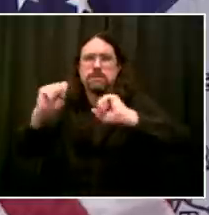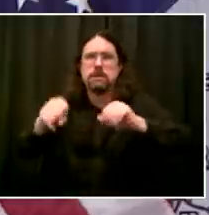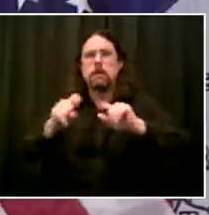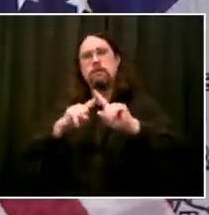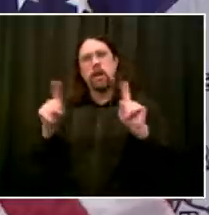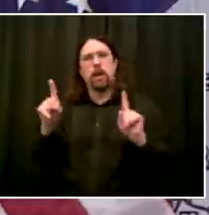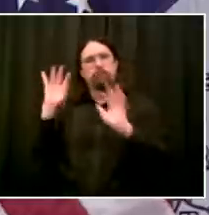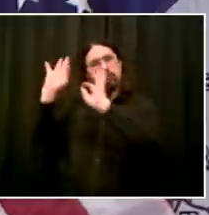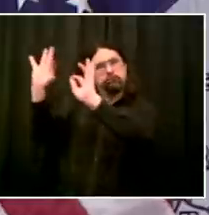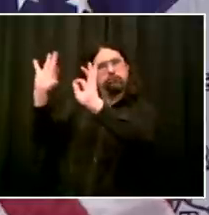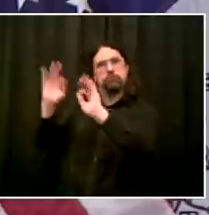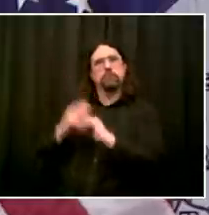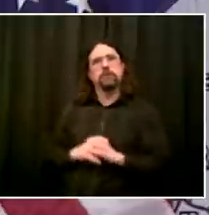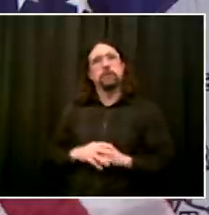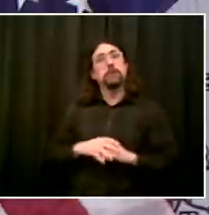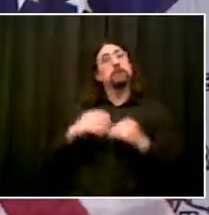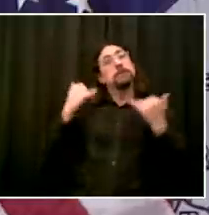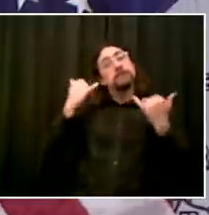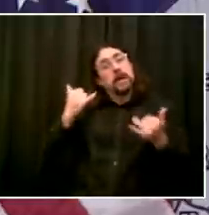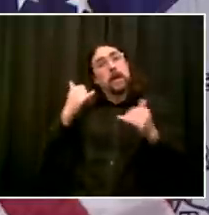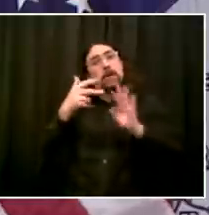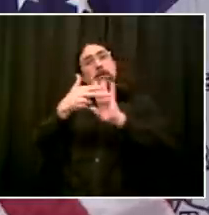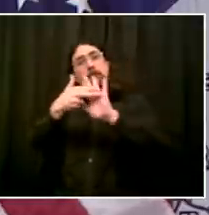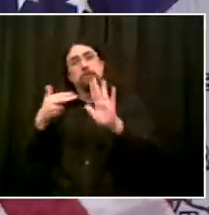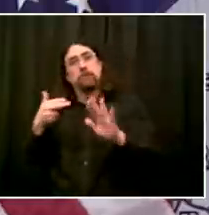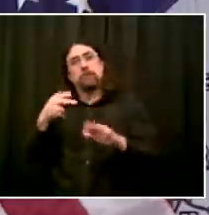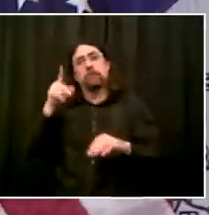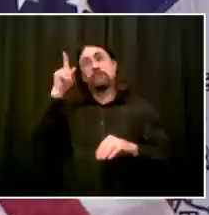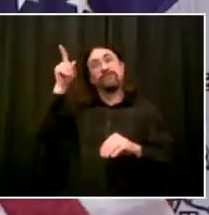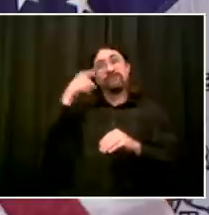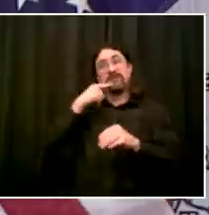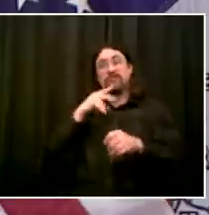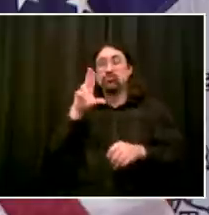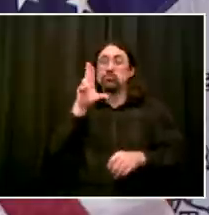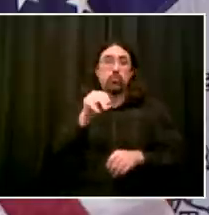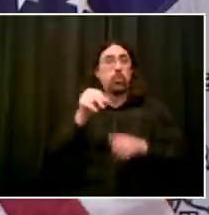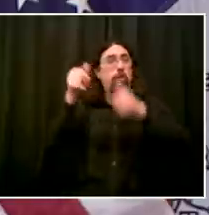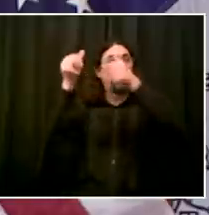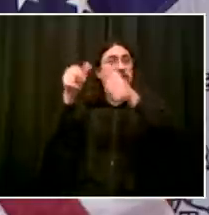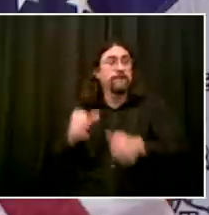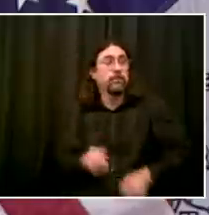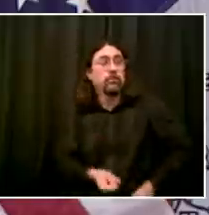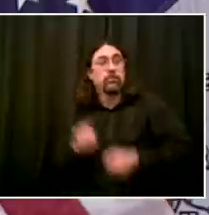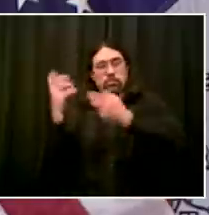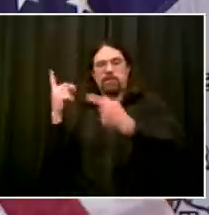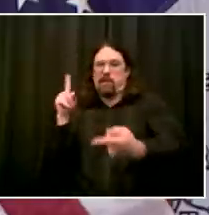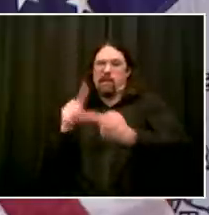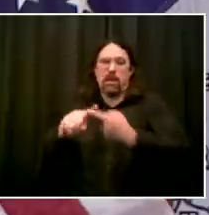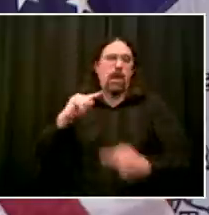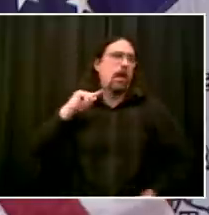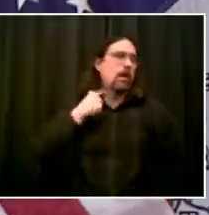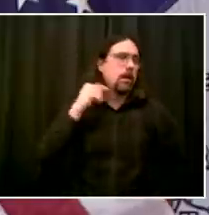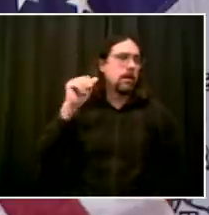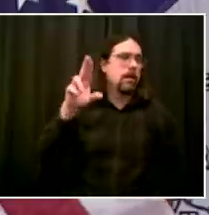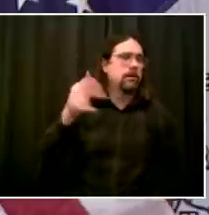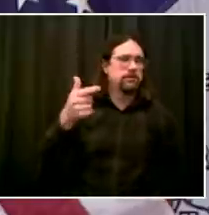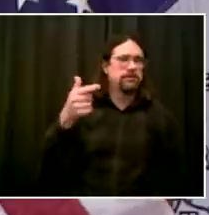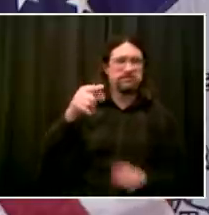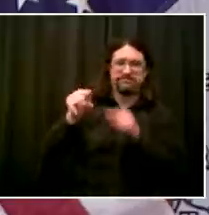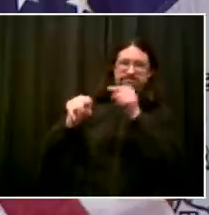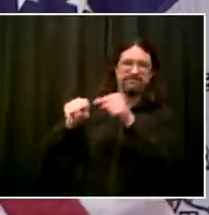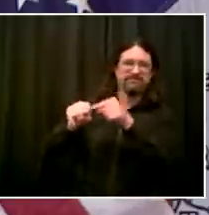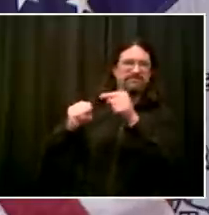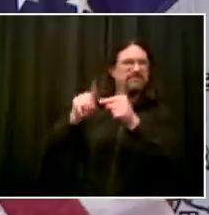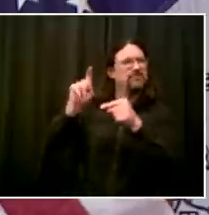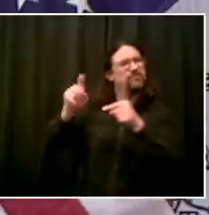evictions. Whether they are commercial or residential, there just shouldn't be evictions. It doesn't make sense in the middle of the worst economic crisis since